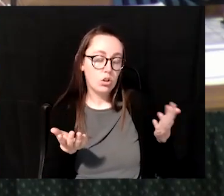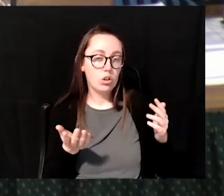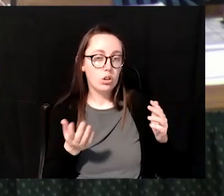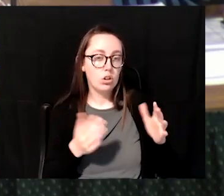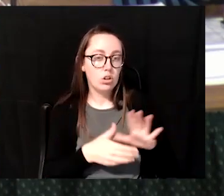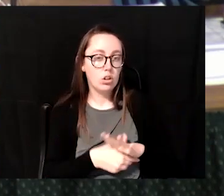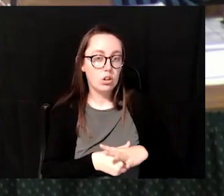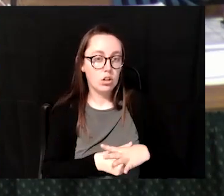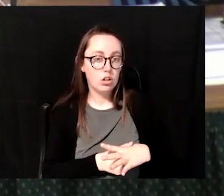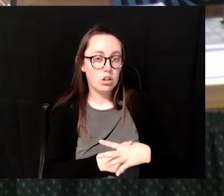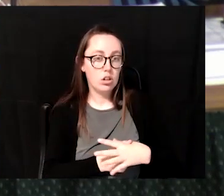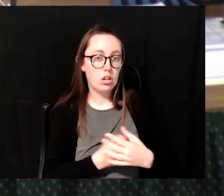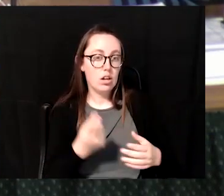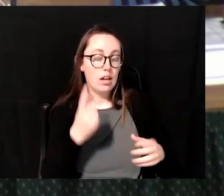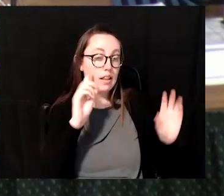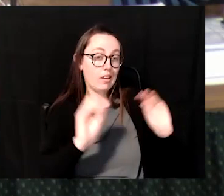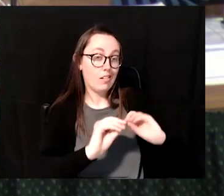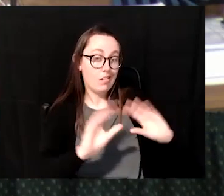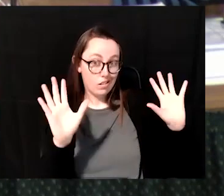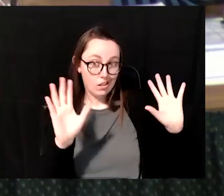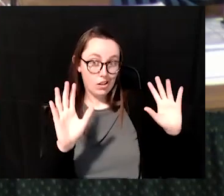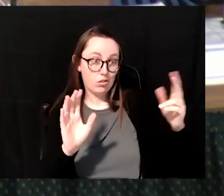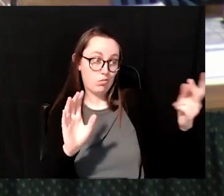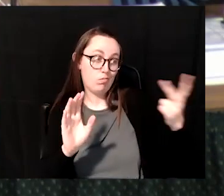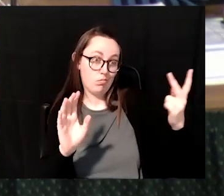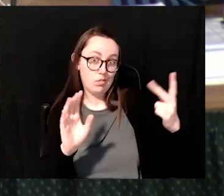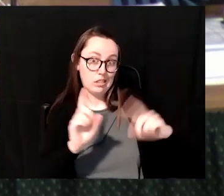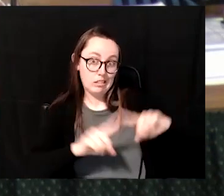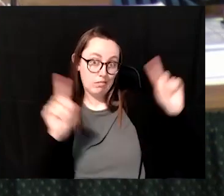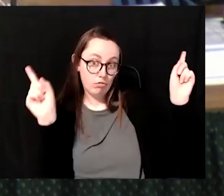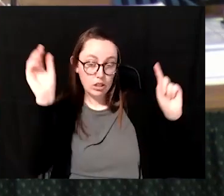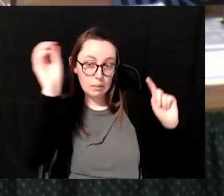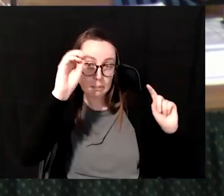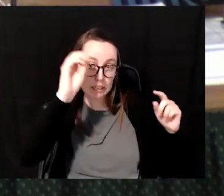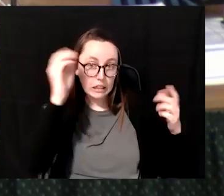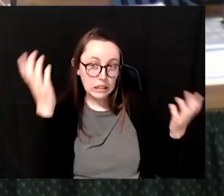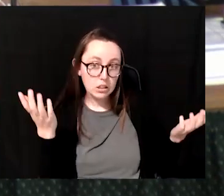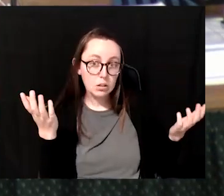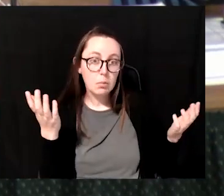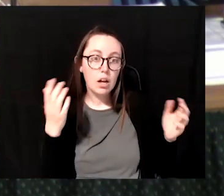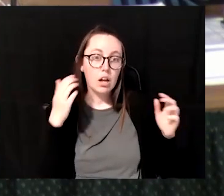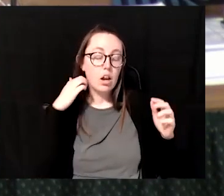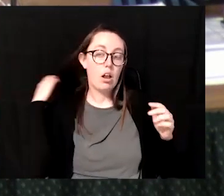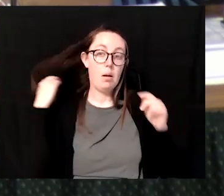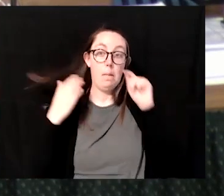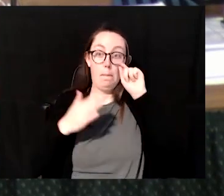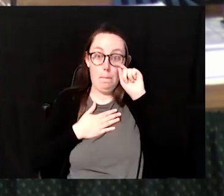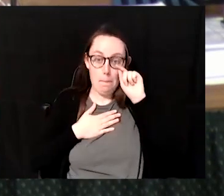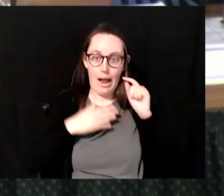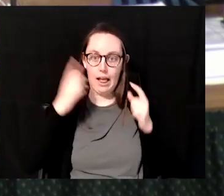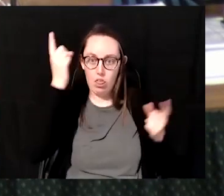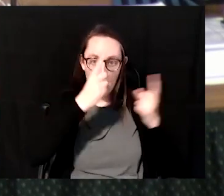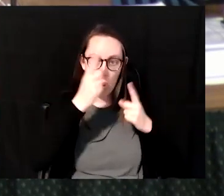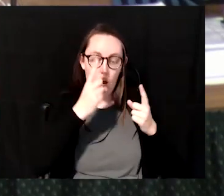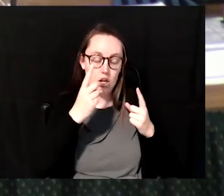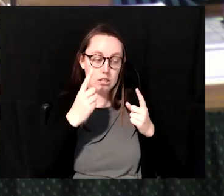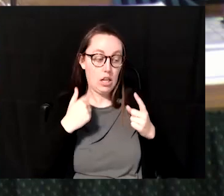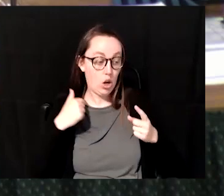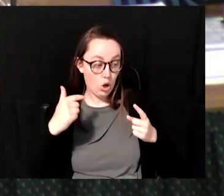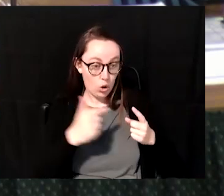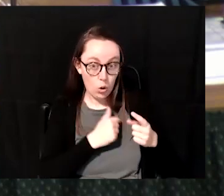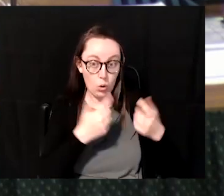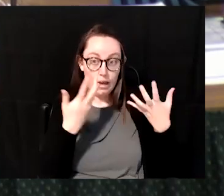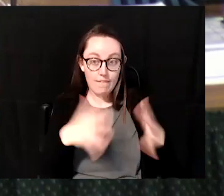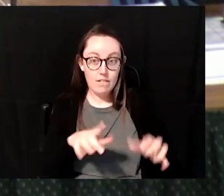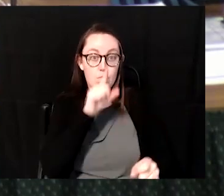clear difference of opinion but I'm saying that we promise the community that we would listen to